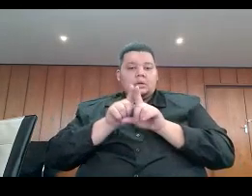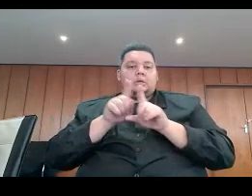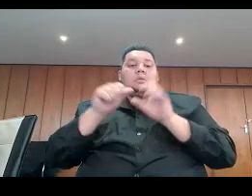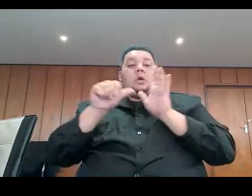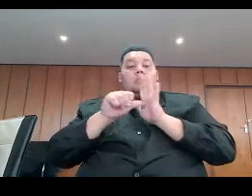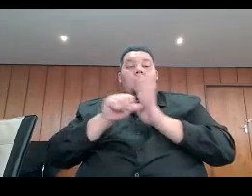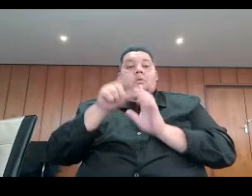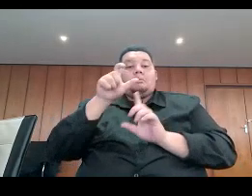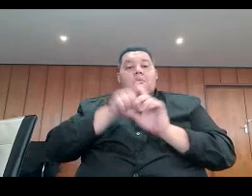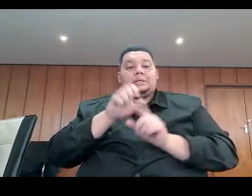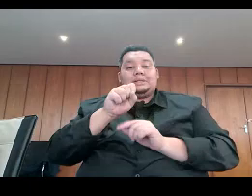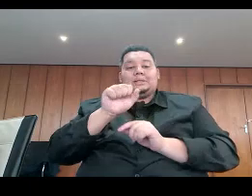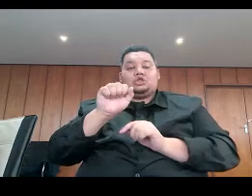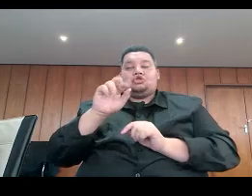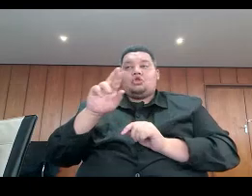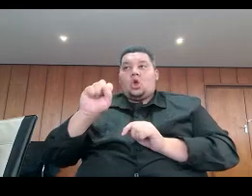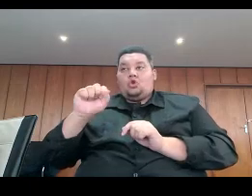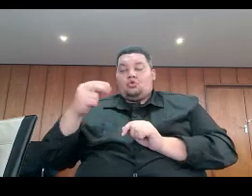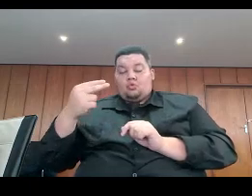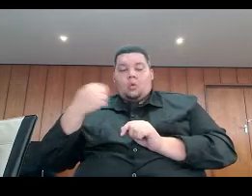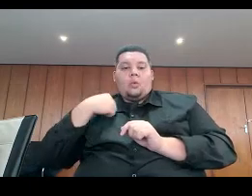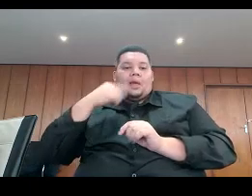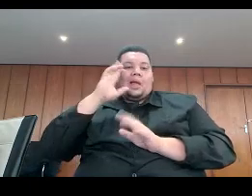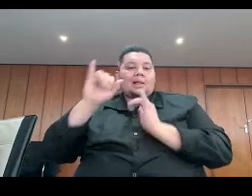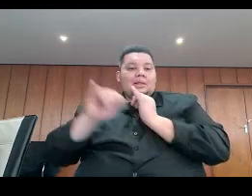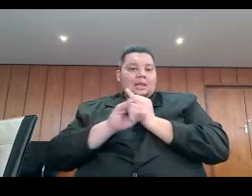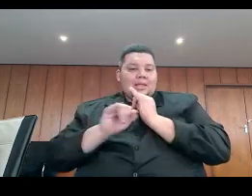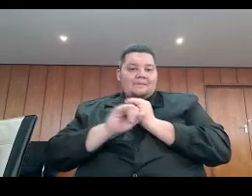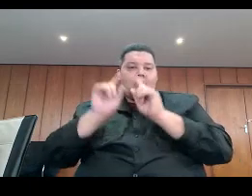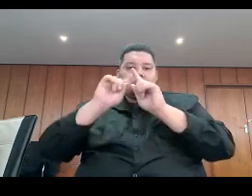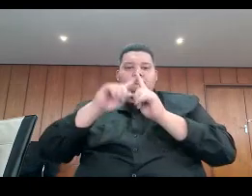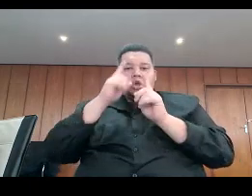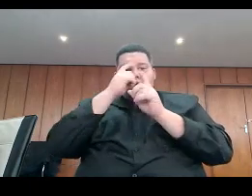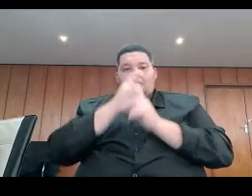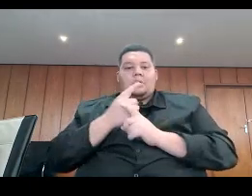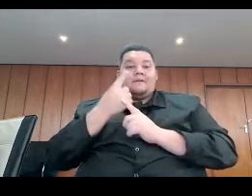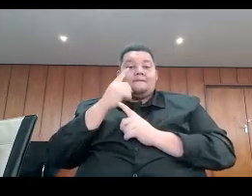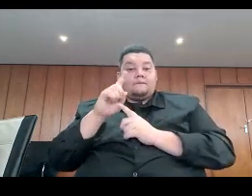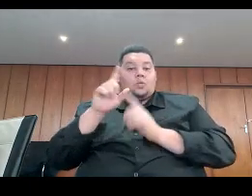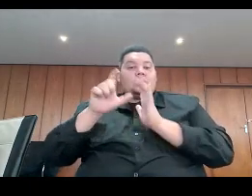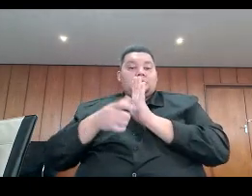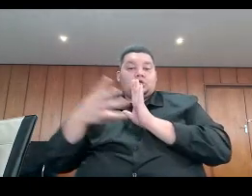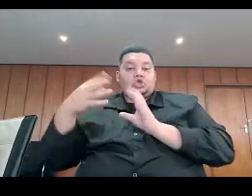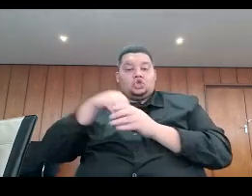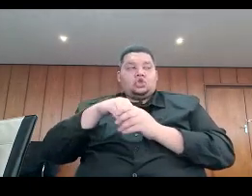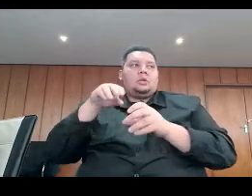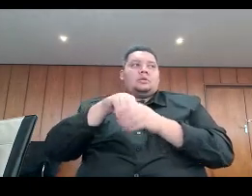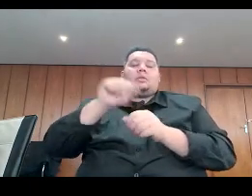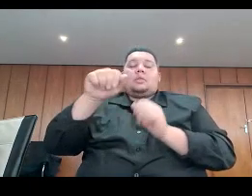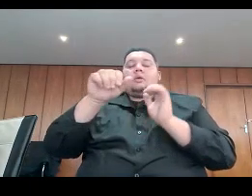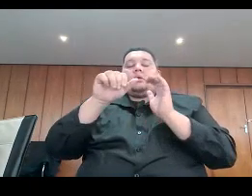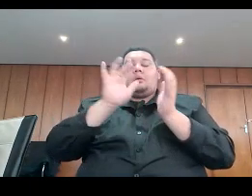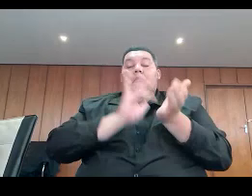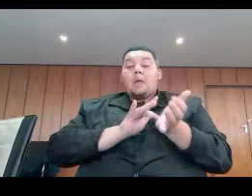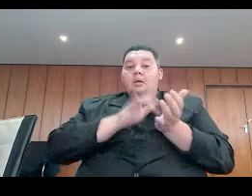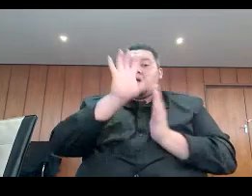Sarah Whitehead, we've identified competencies for disability inclusion in the medical curriculum, and we now need